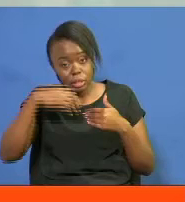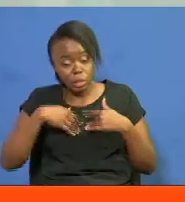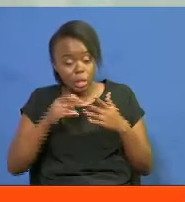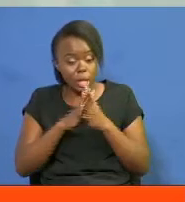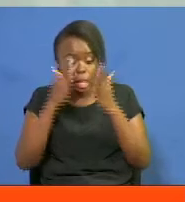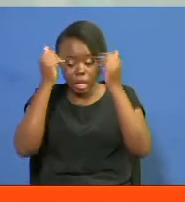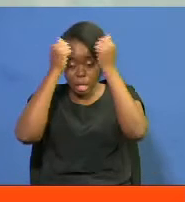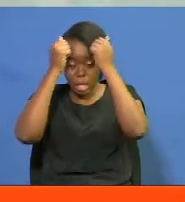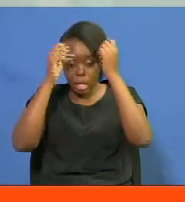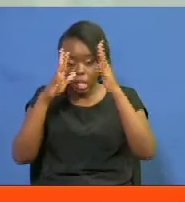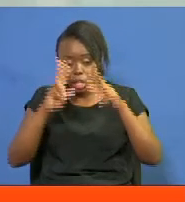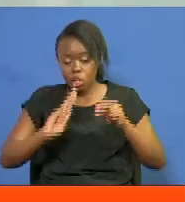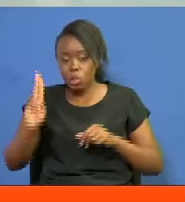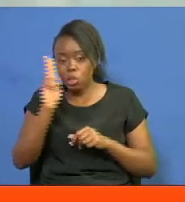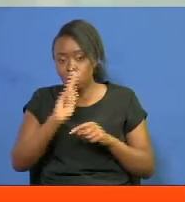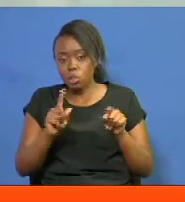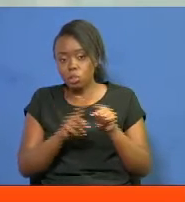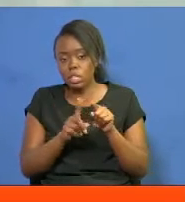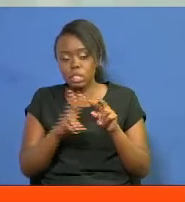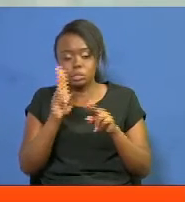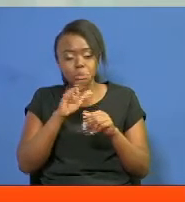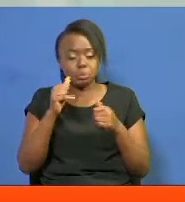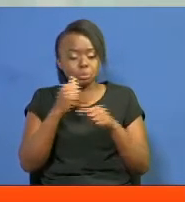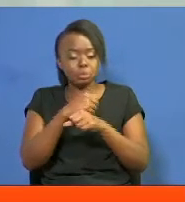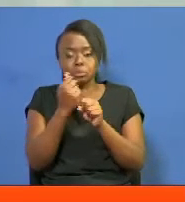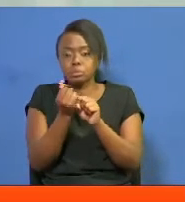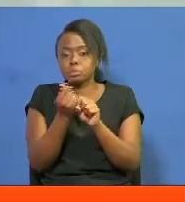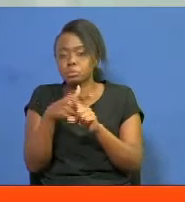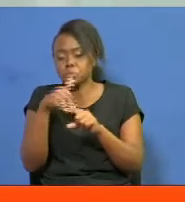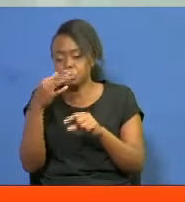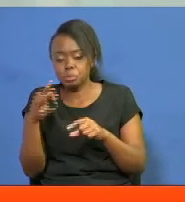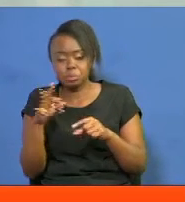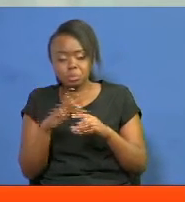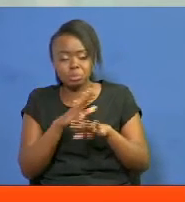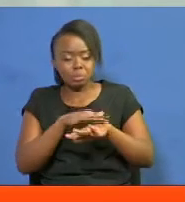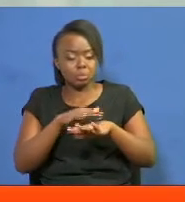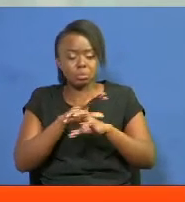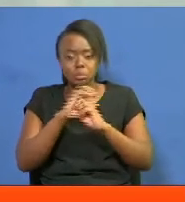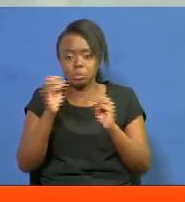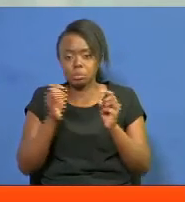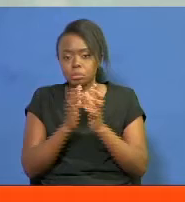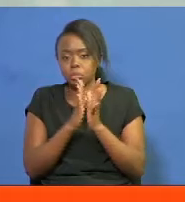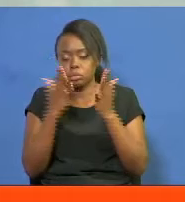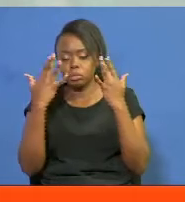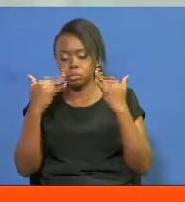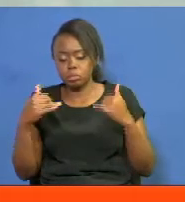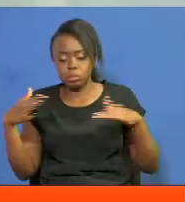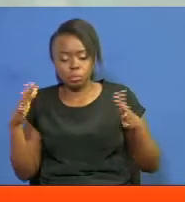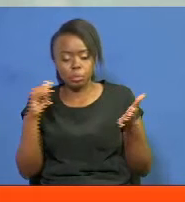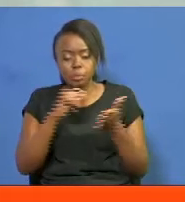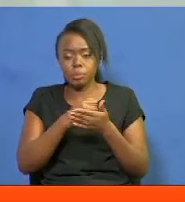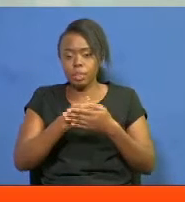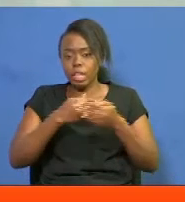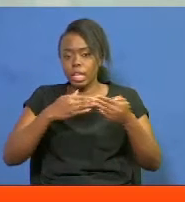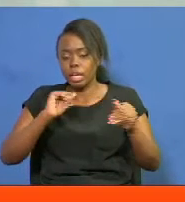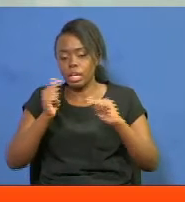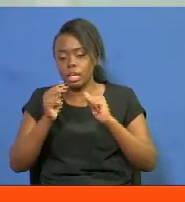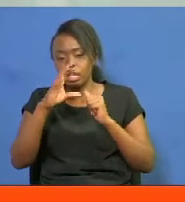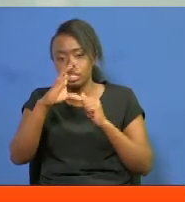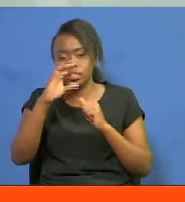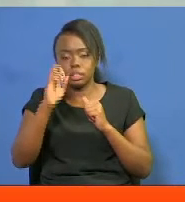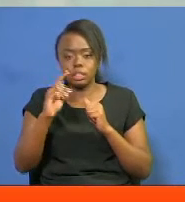students have been using unsafe boats made of rafts. Not anymore now, after area MP through